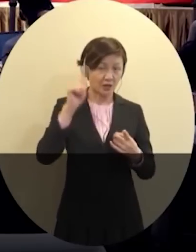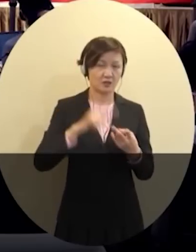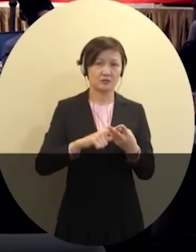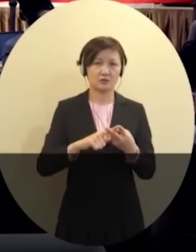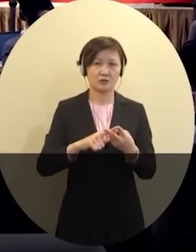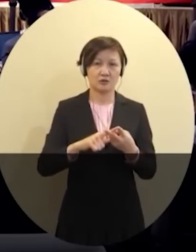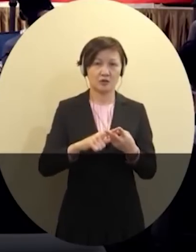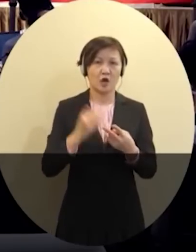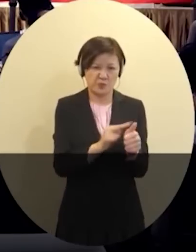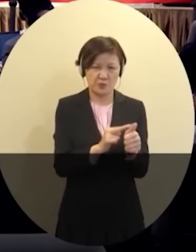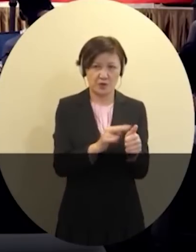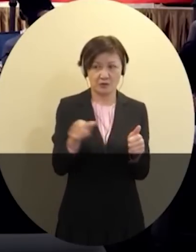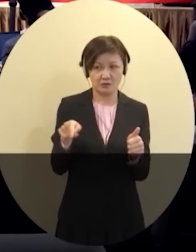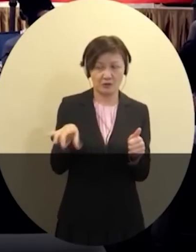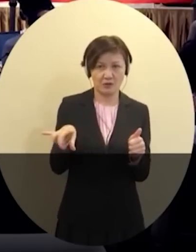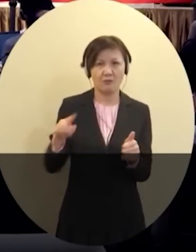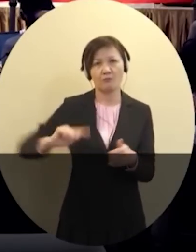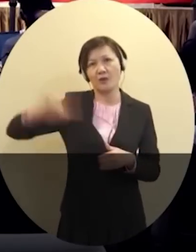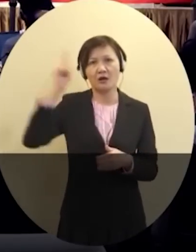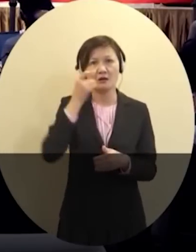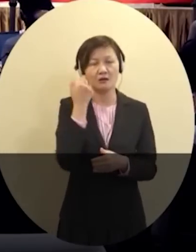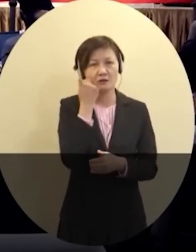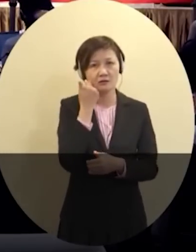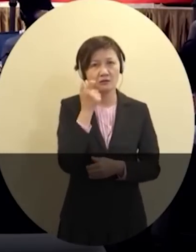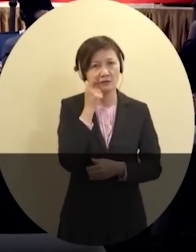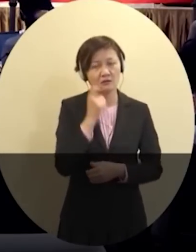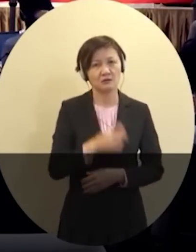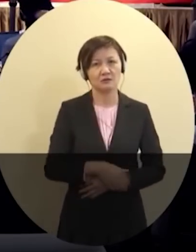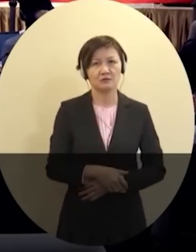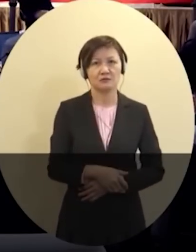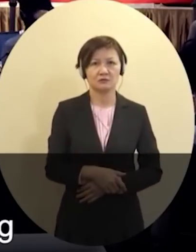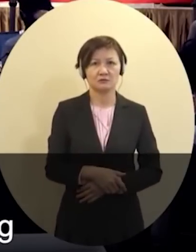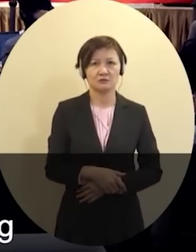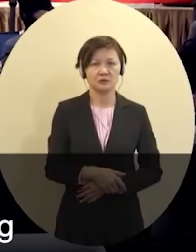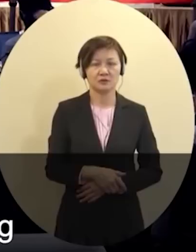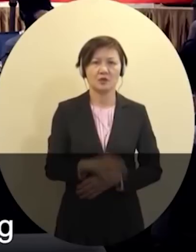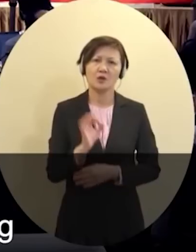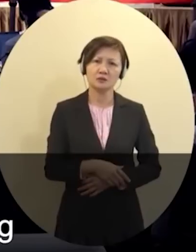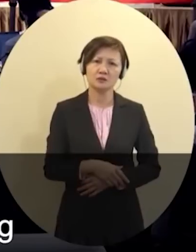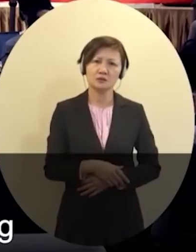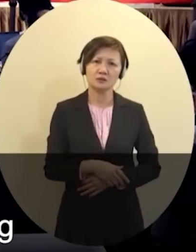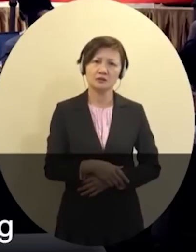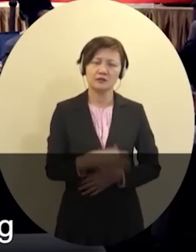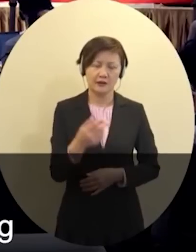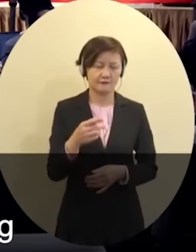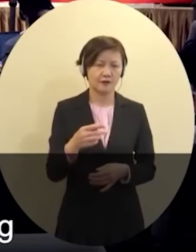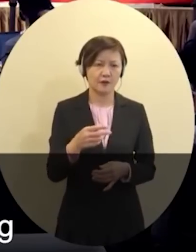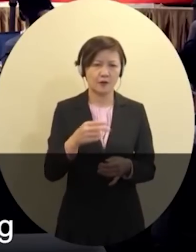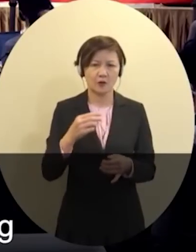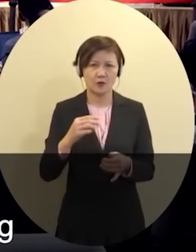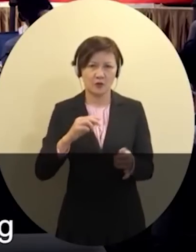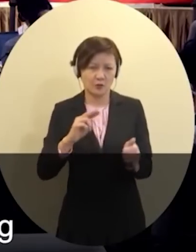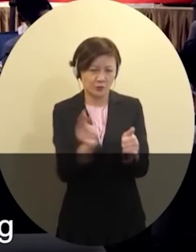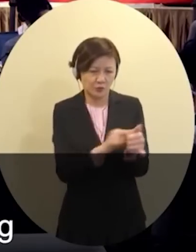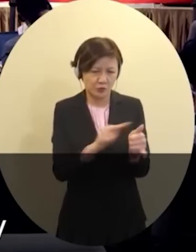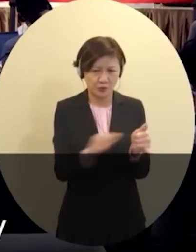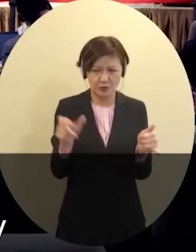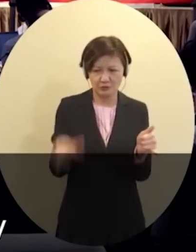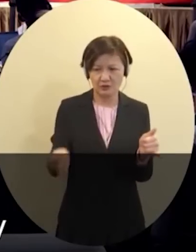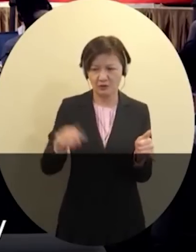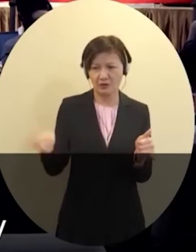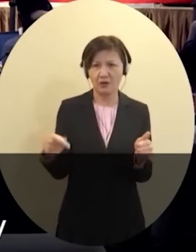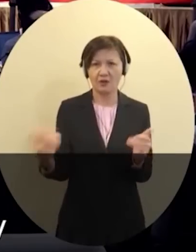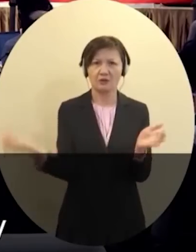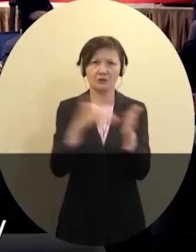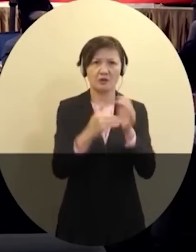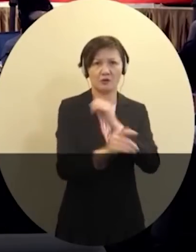Otherwise, I cannot imagine why...There are no consequences for torture that is obviously happening.